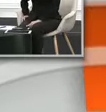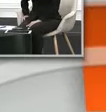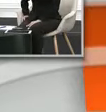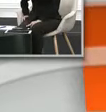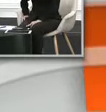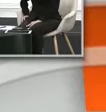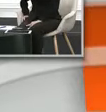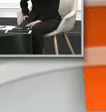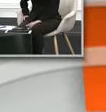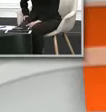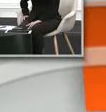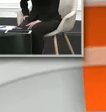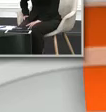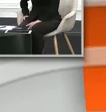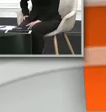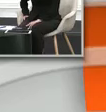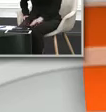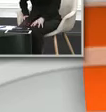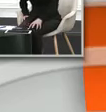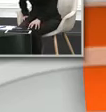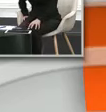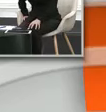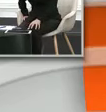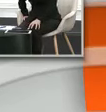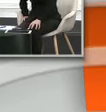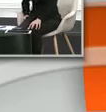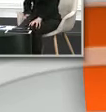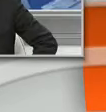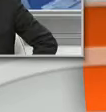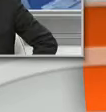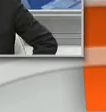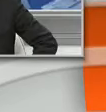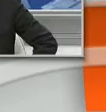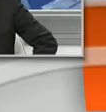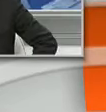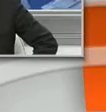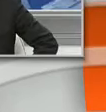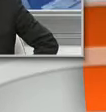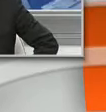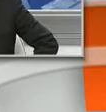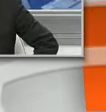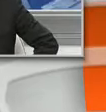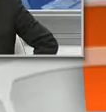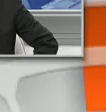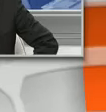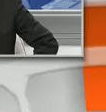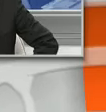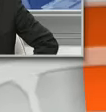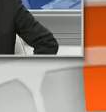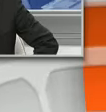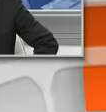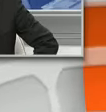will take the post again. Yeah. So the vote came after more than 10 hours of heated